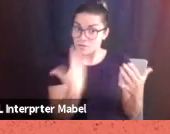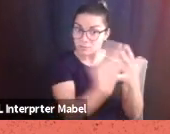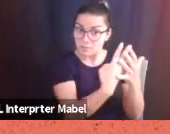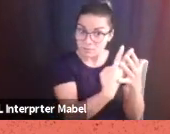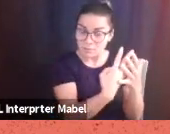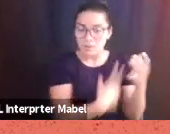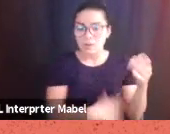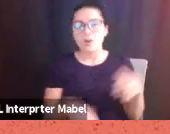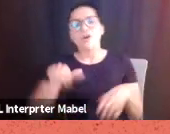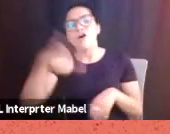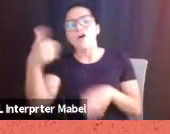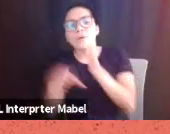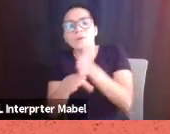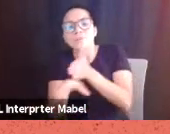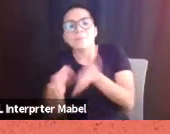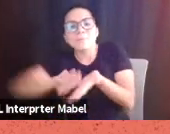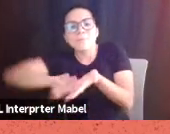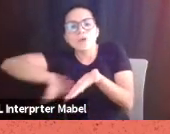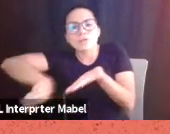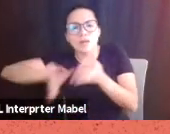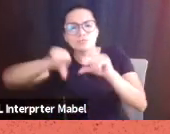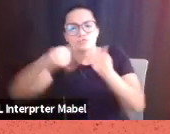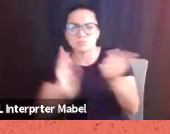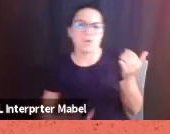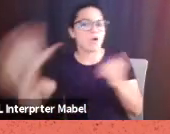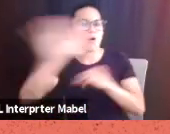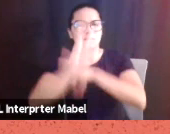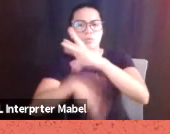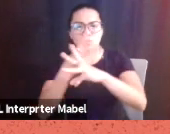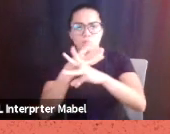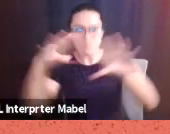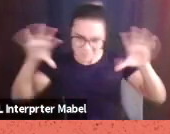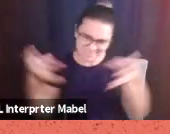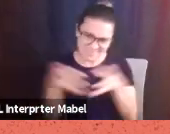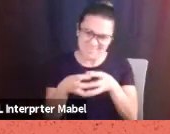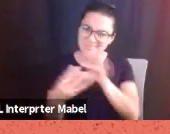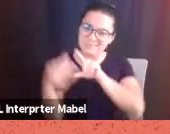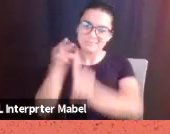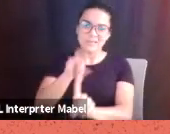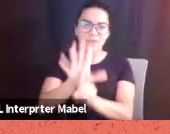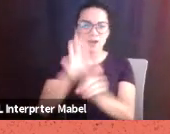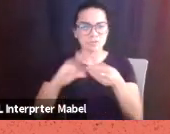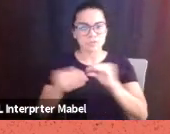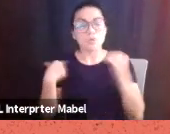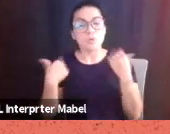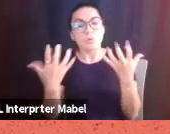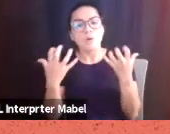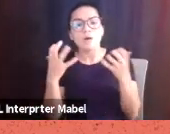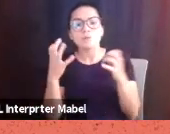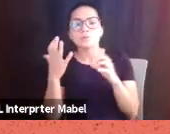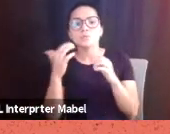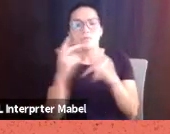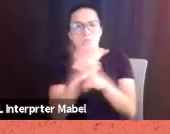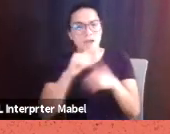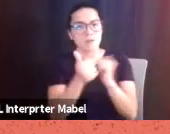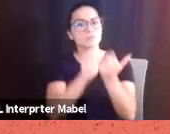globally. It is our intention to remain in active conversation about how sexual violence is addressed within these communities,